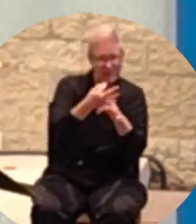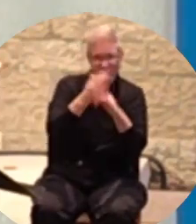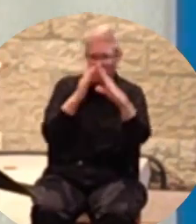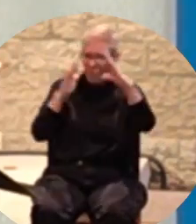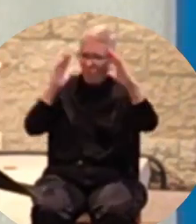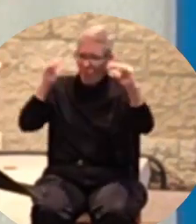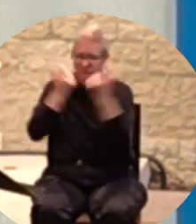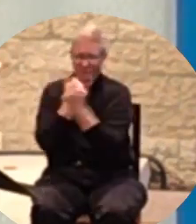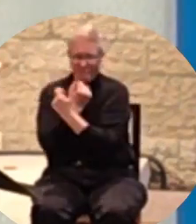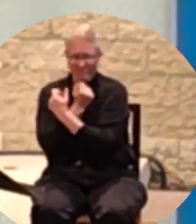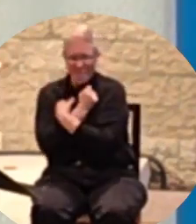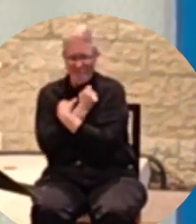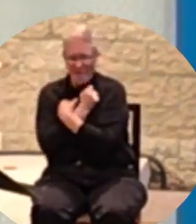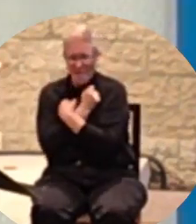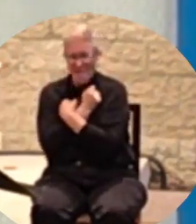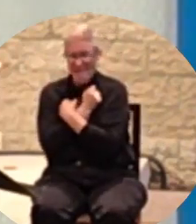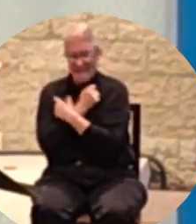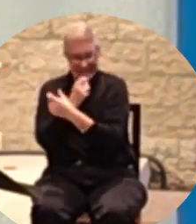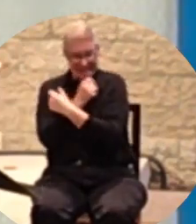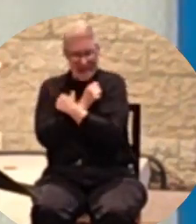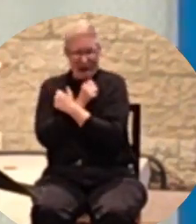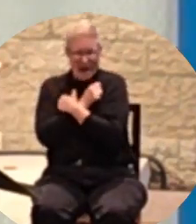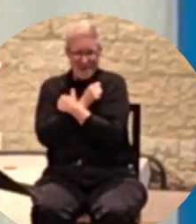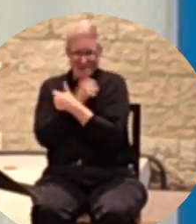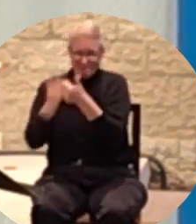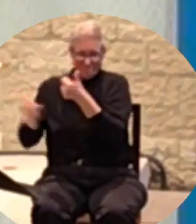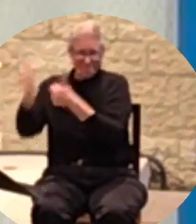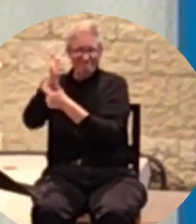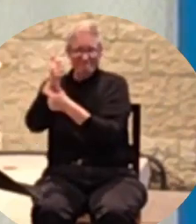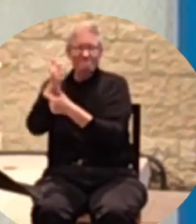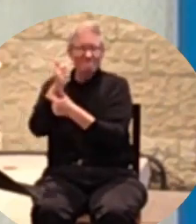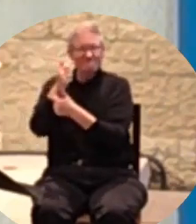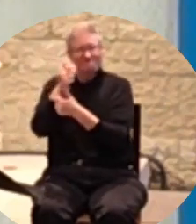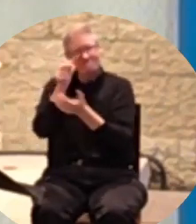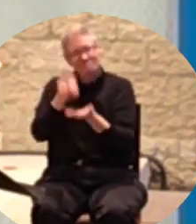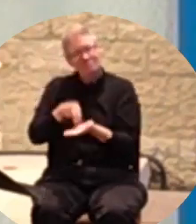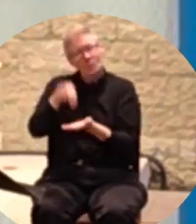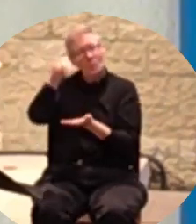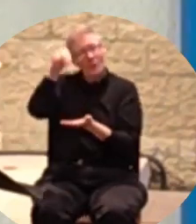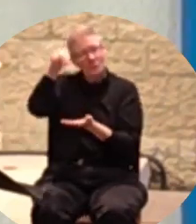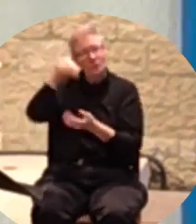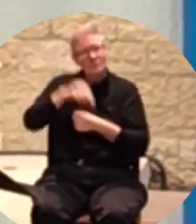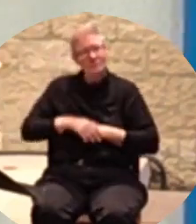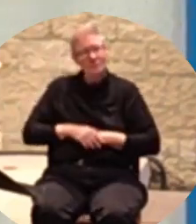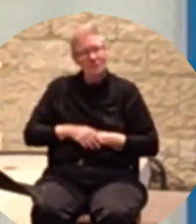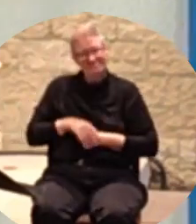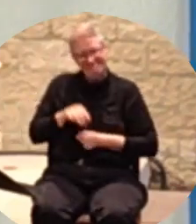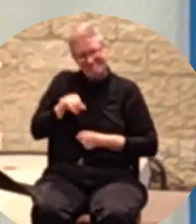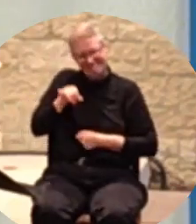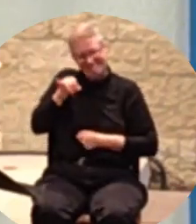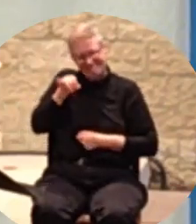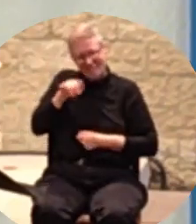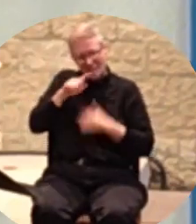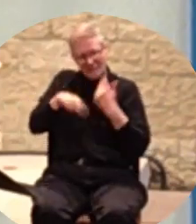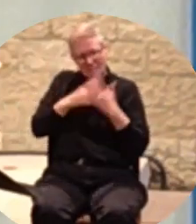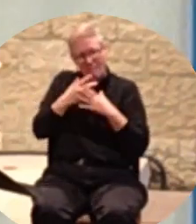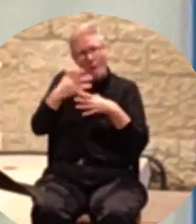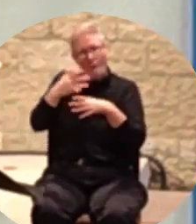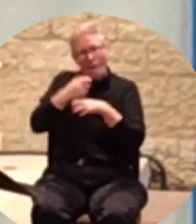greatest of these is love. Resurrection, my friend, is about giving